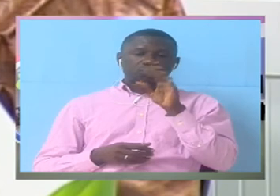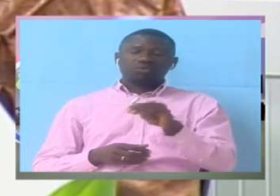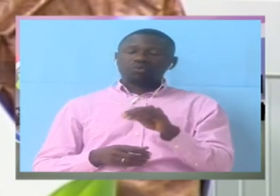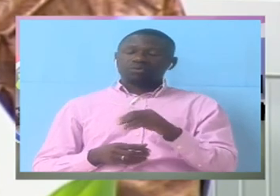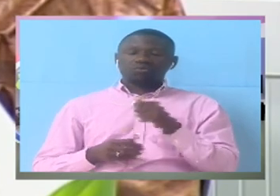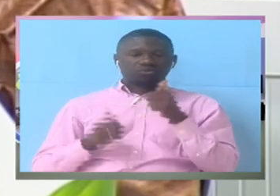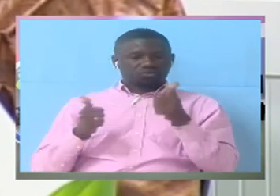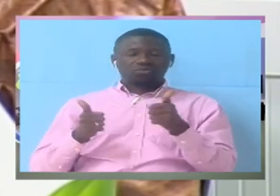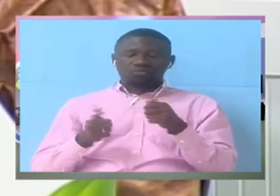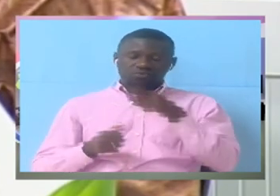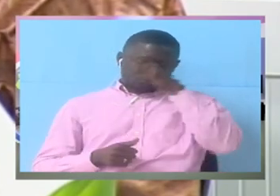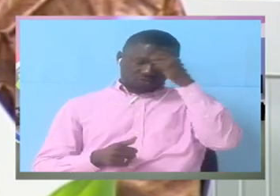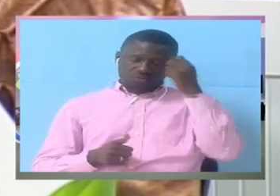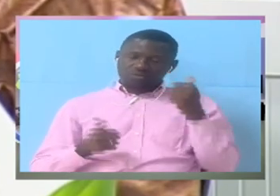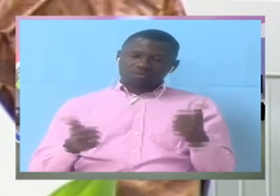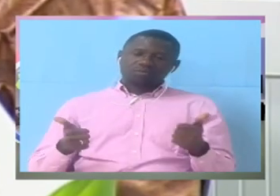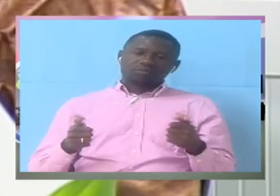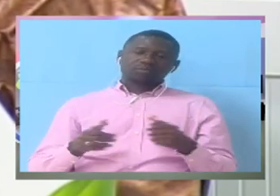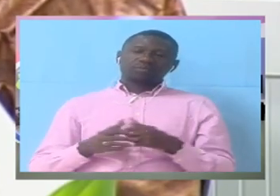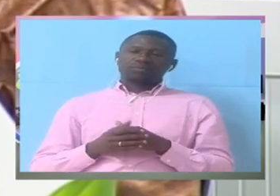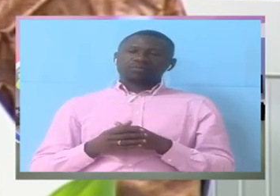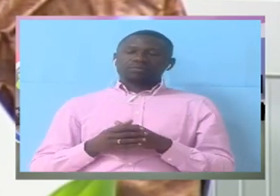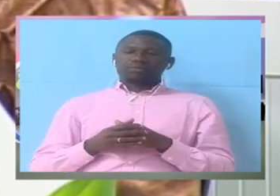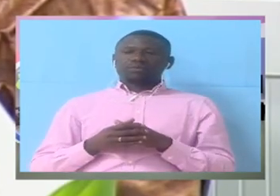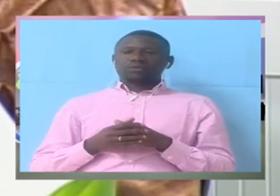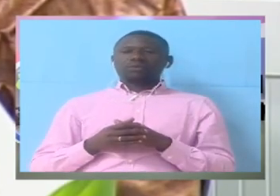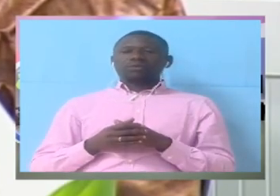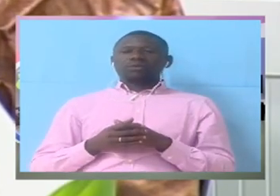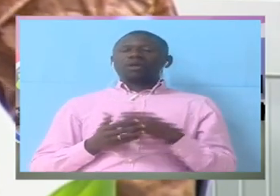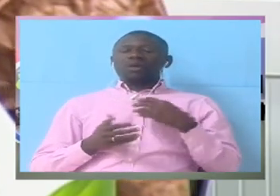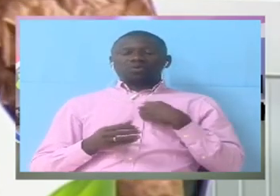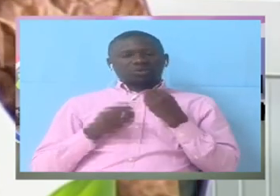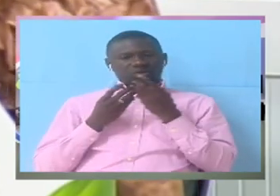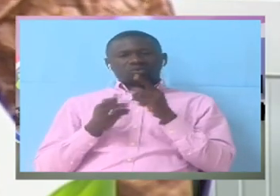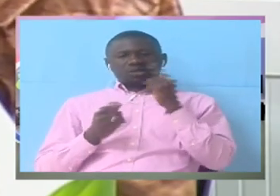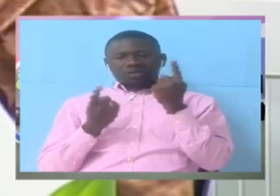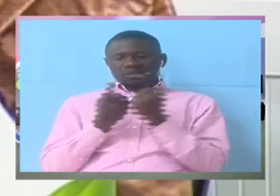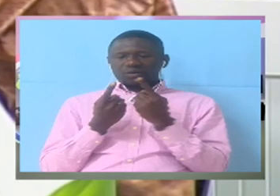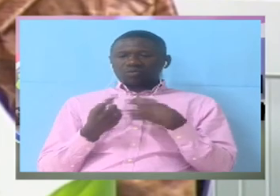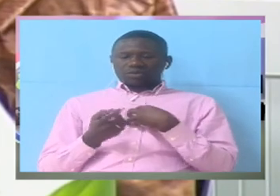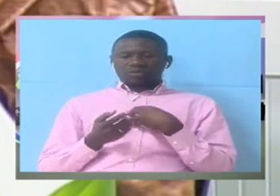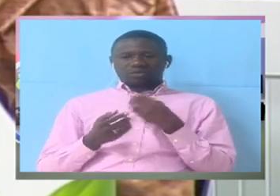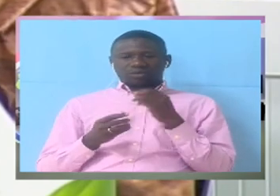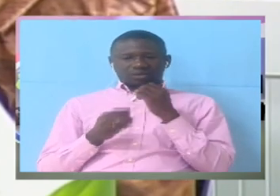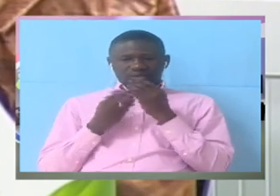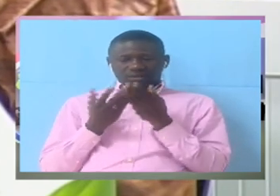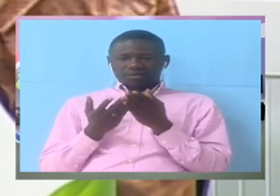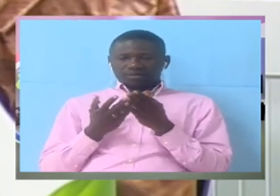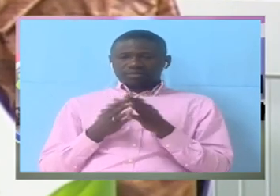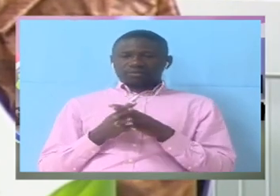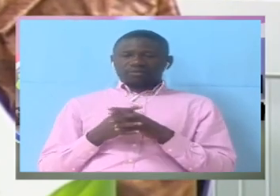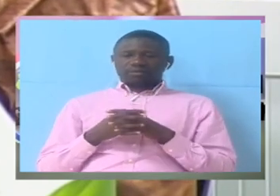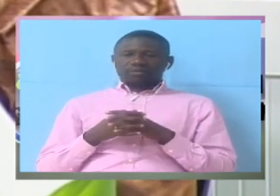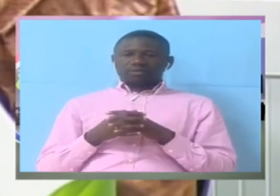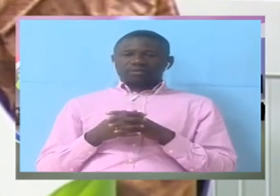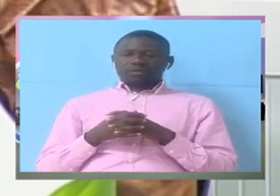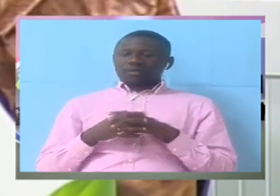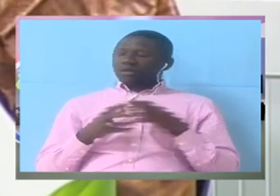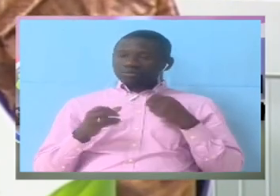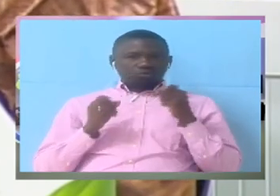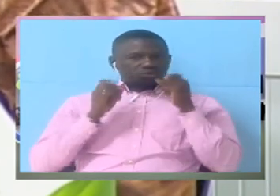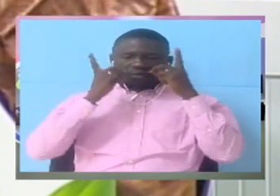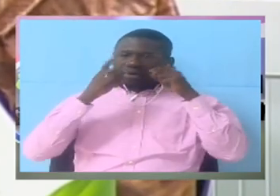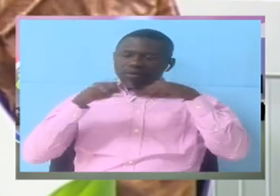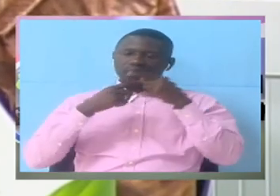And they are doing a very fine job. There is one thing I want to say. I'm